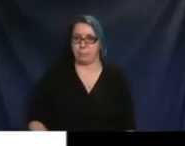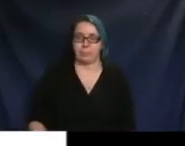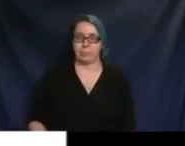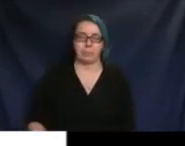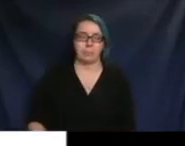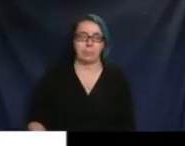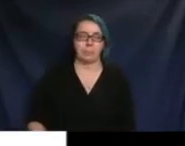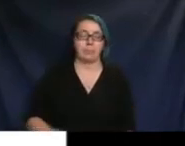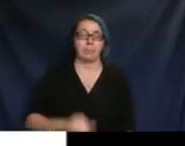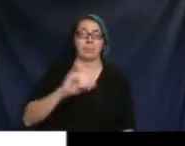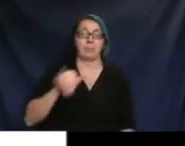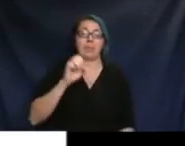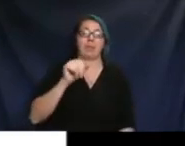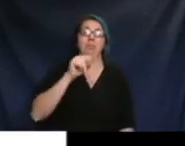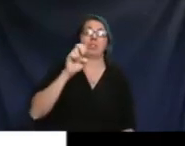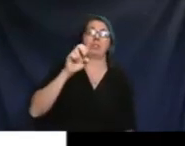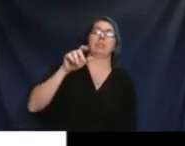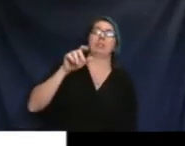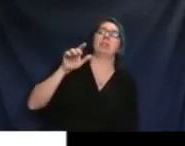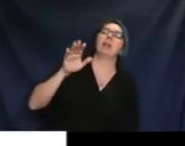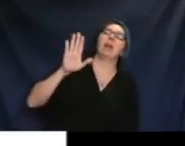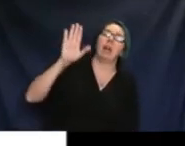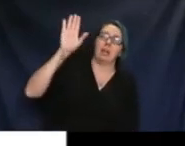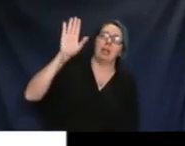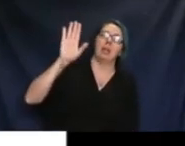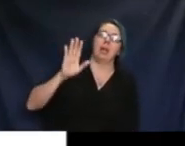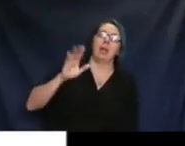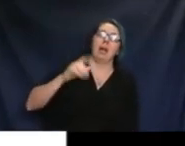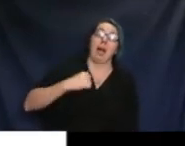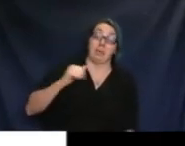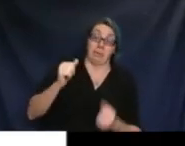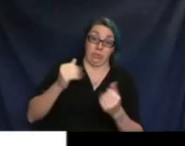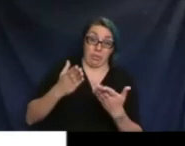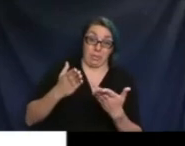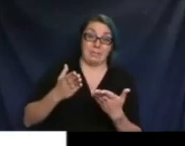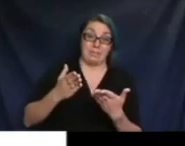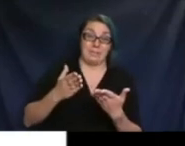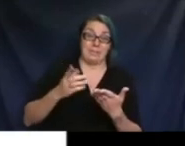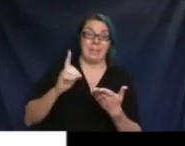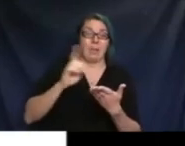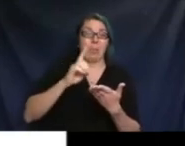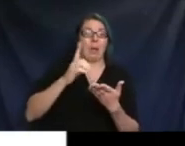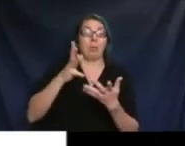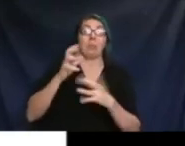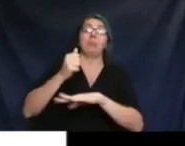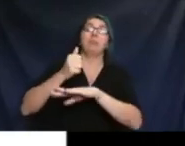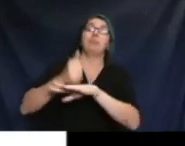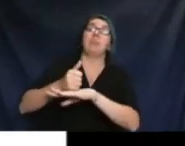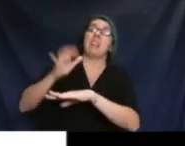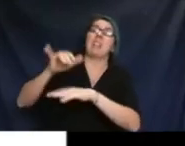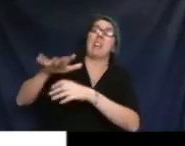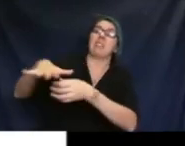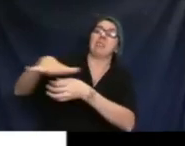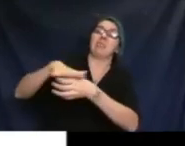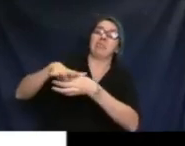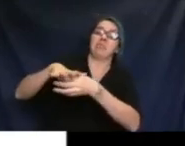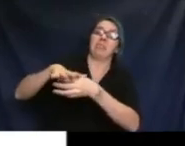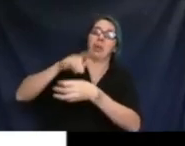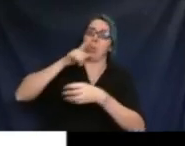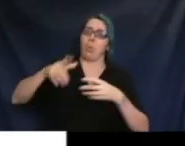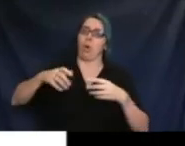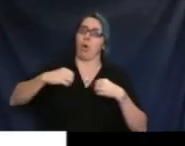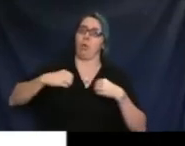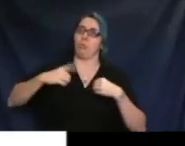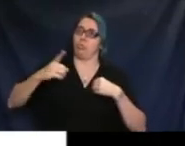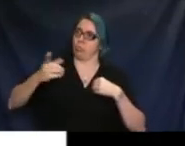I would try to build the relationship as much as you can with whatever your host partner is, right? And this kind of goes back a little bit to the question that Nicola